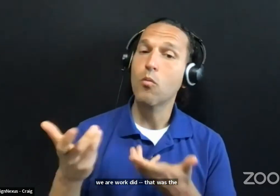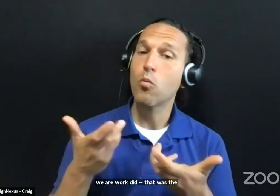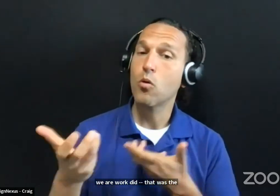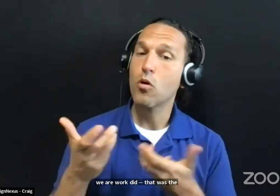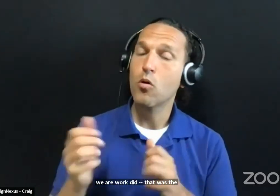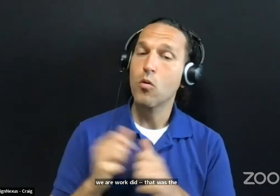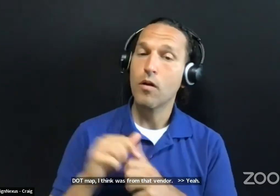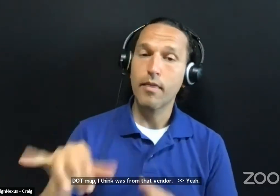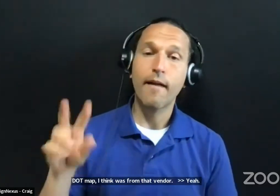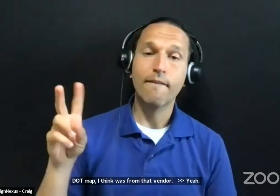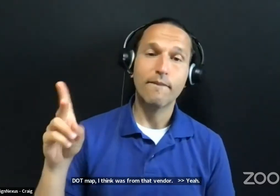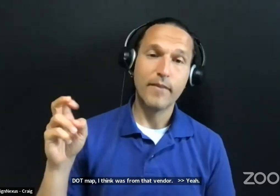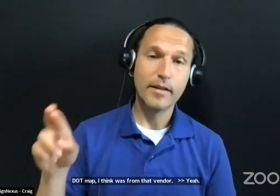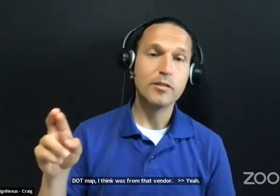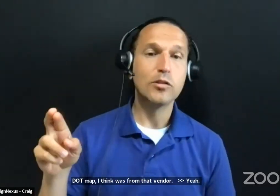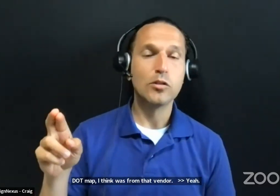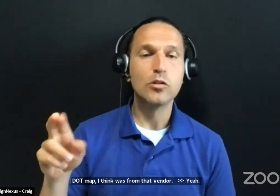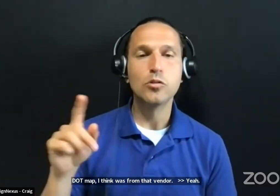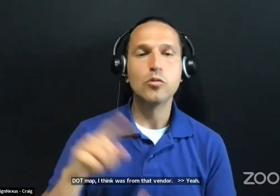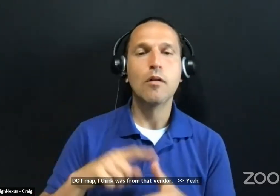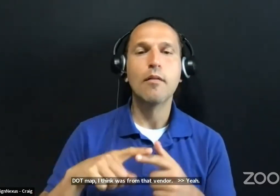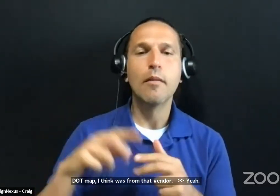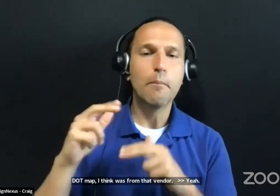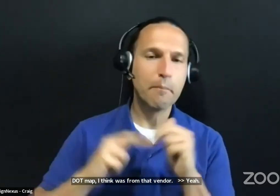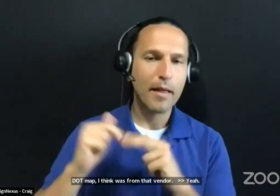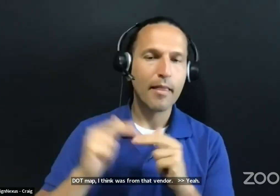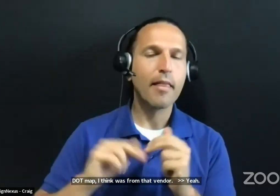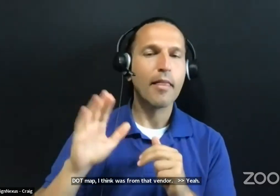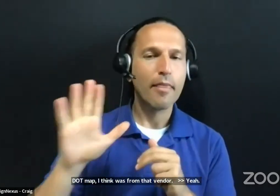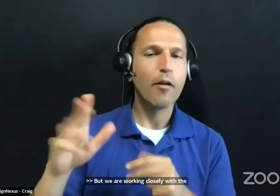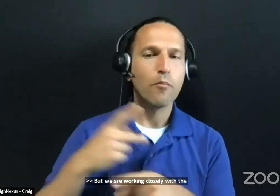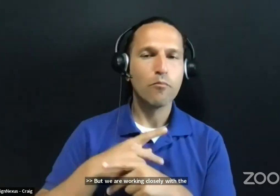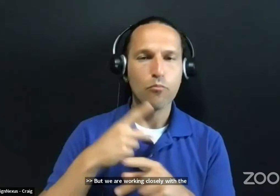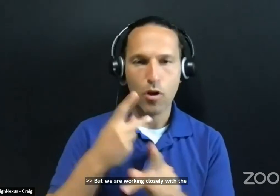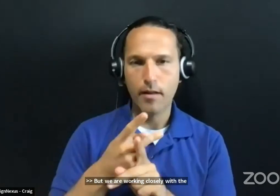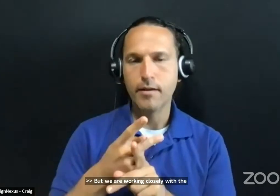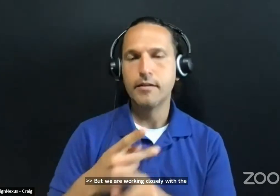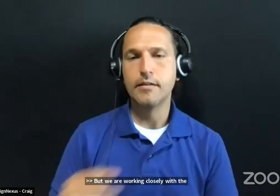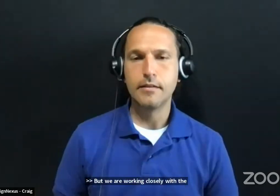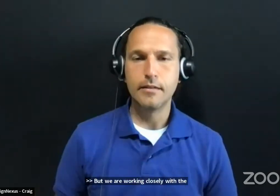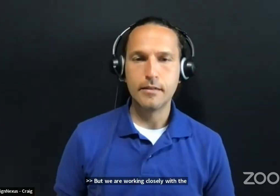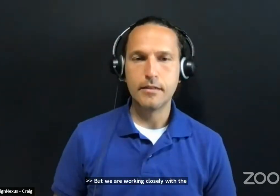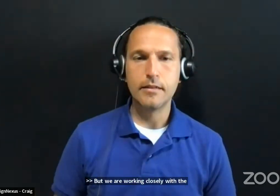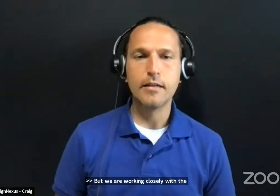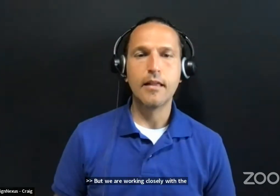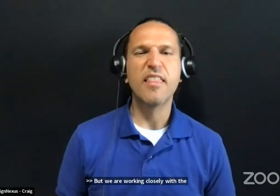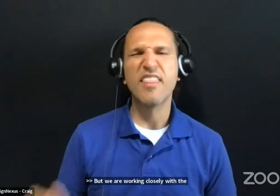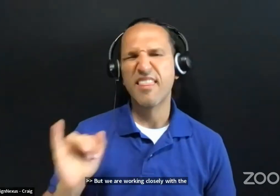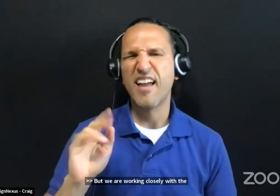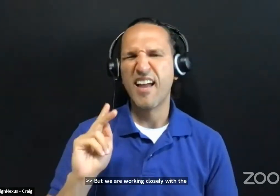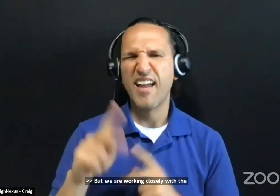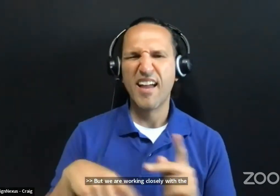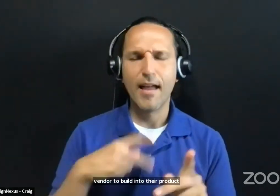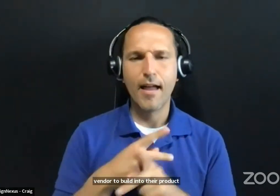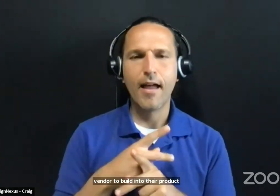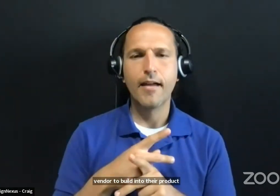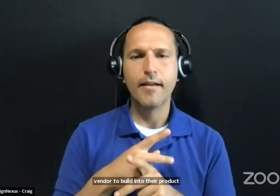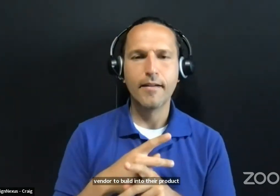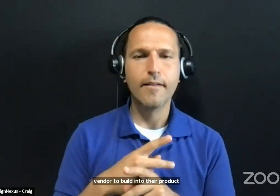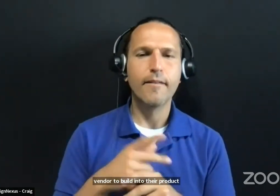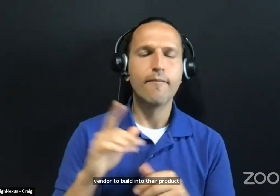with the vendor to build into their product, these things as